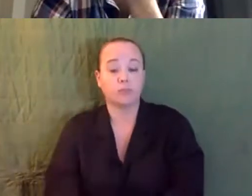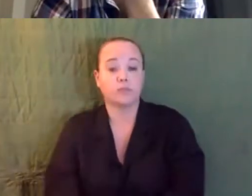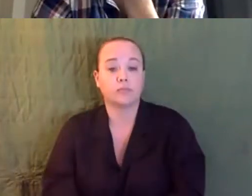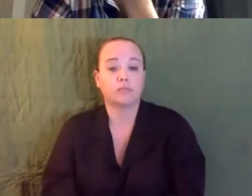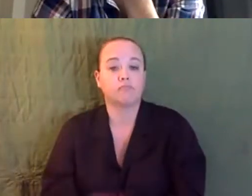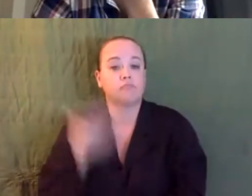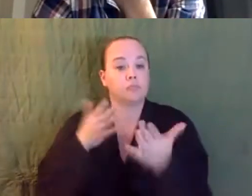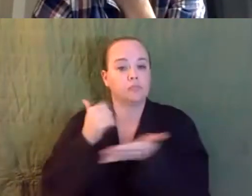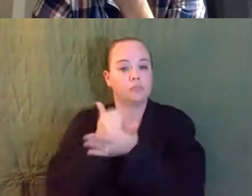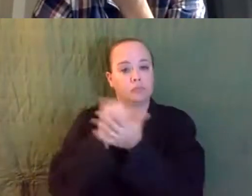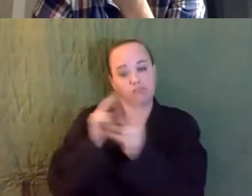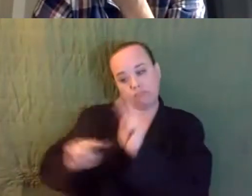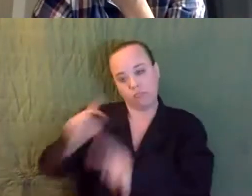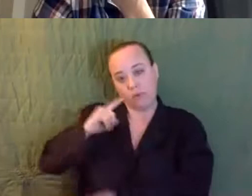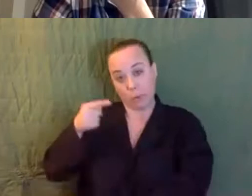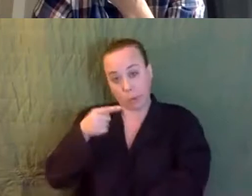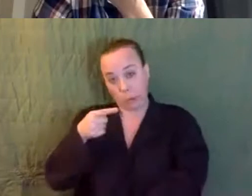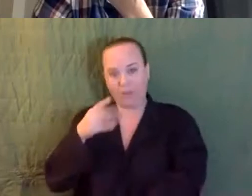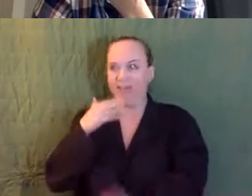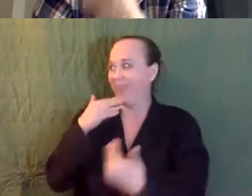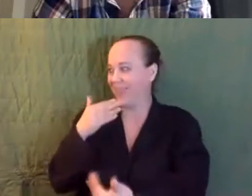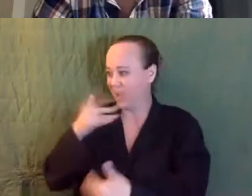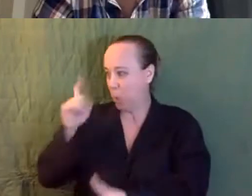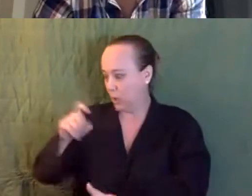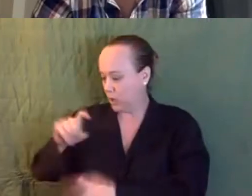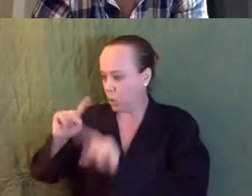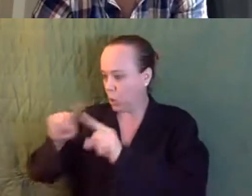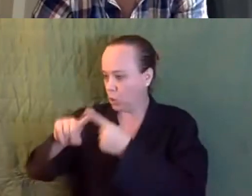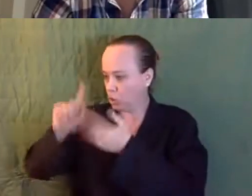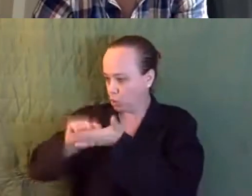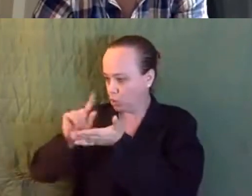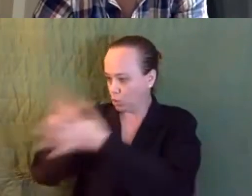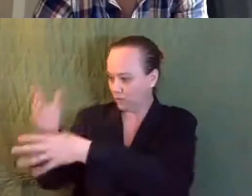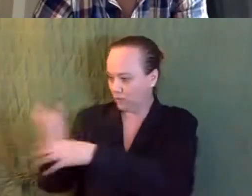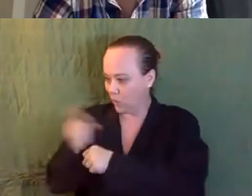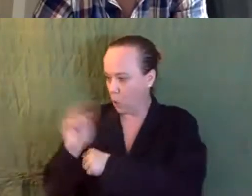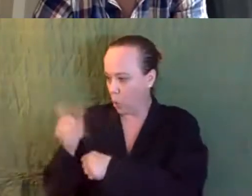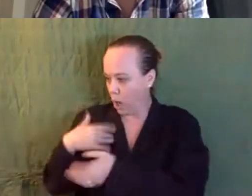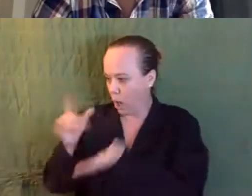Cynthia, I can help monitor that for you. Thank you. I need to go to the printer and get off where I printed those